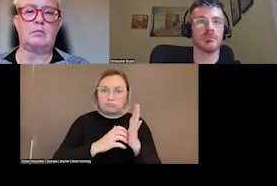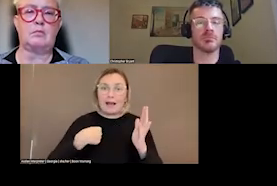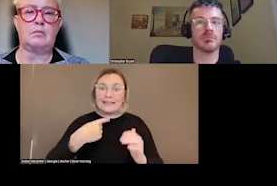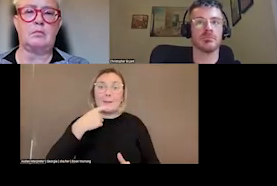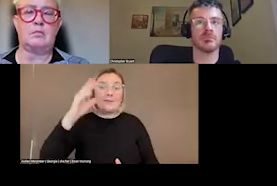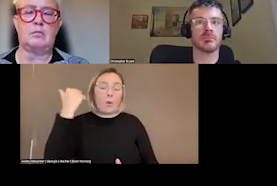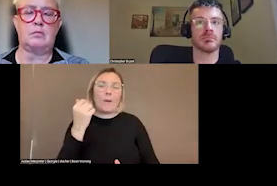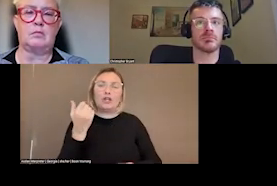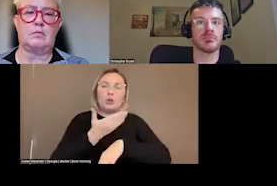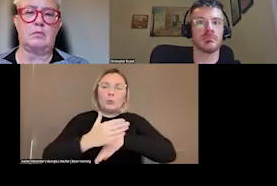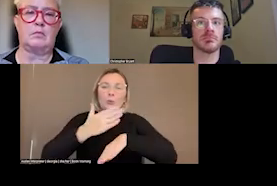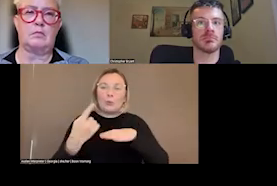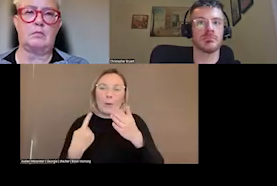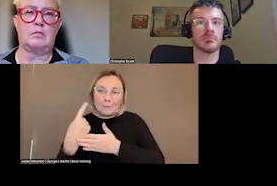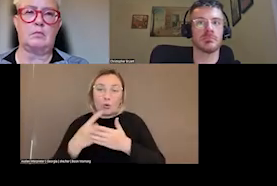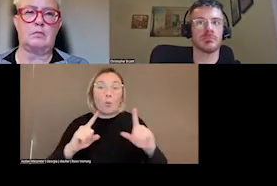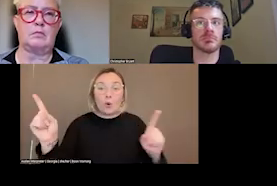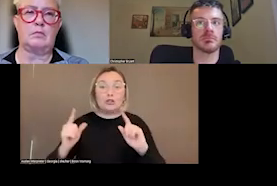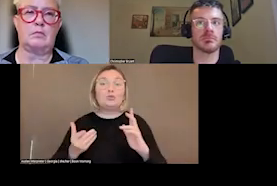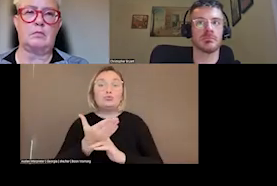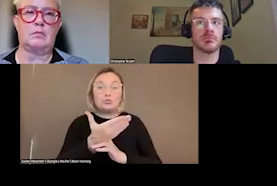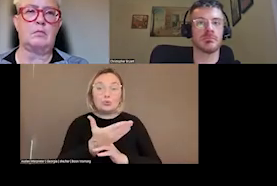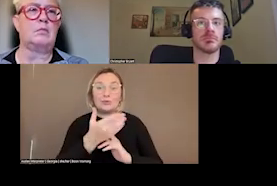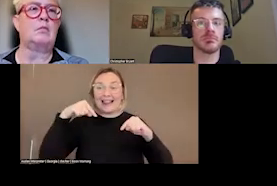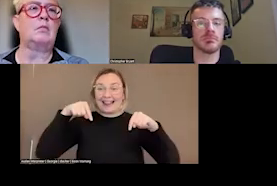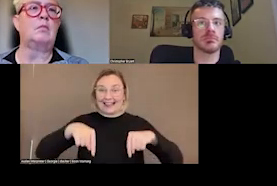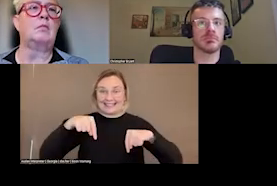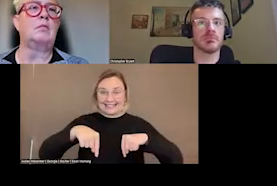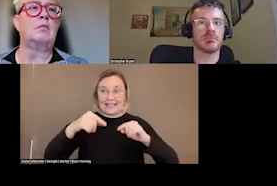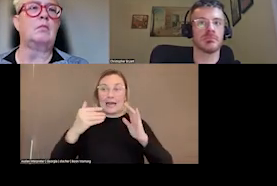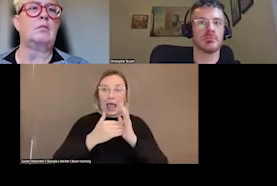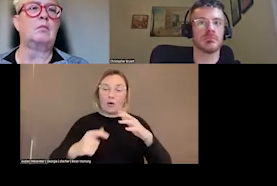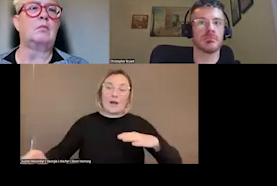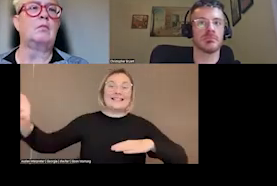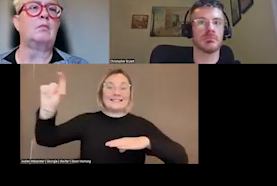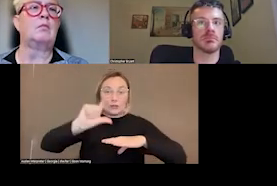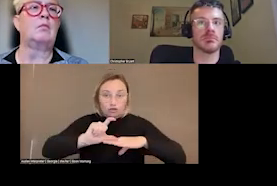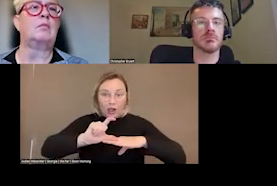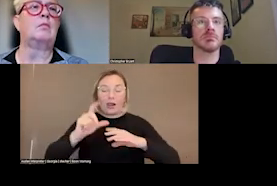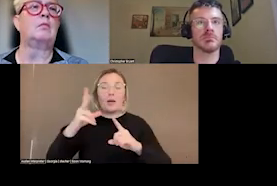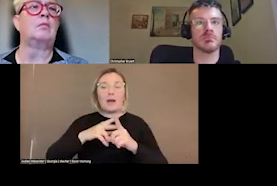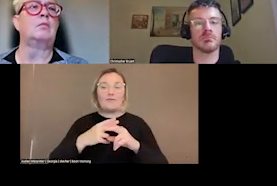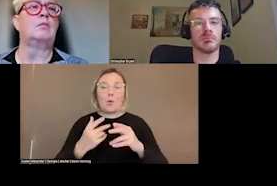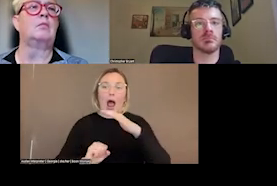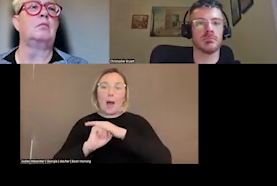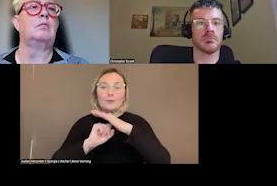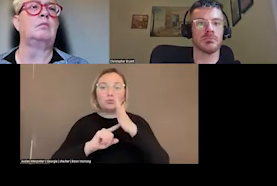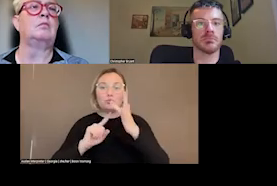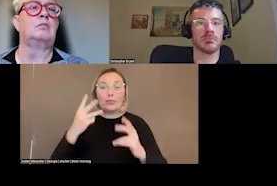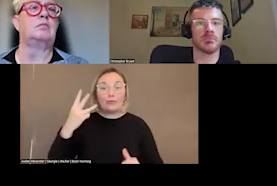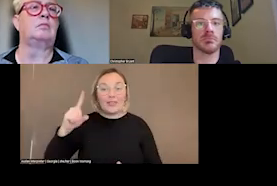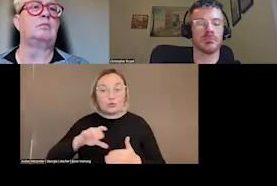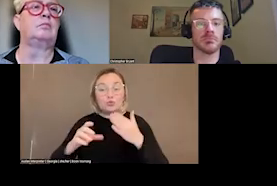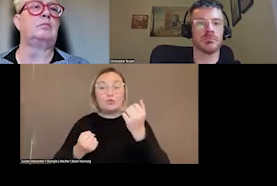of the new opportunities is through this initiative to now additionally apply for up to $3,000 to support